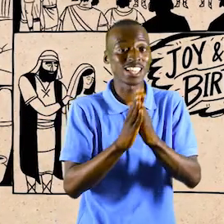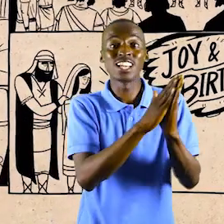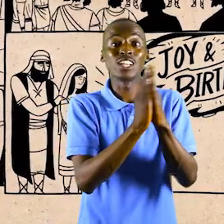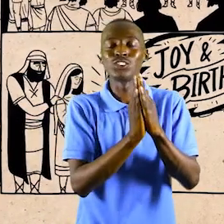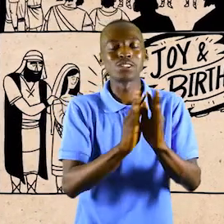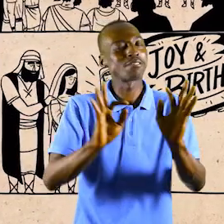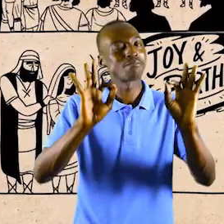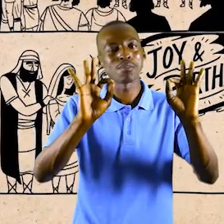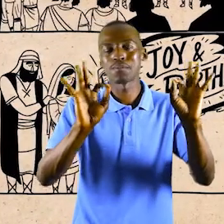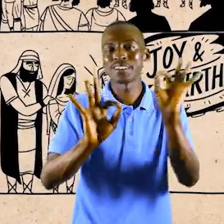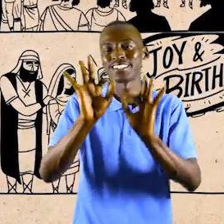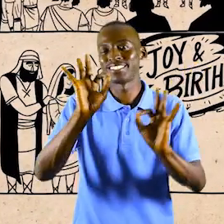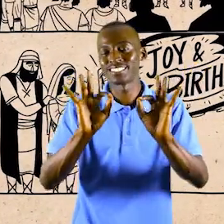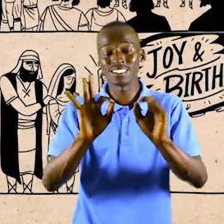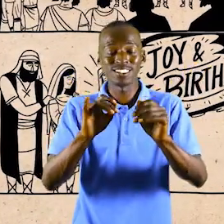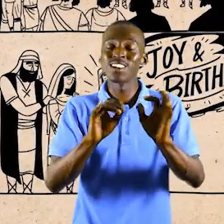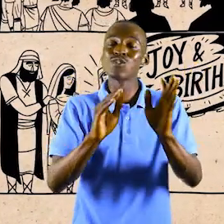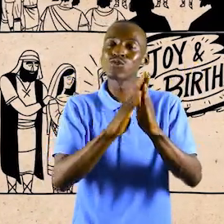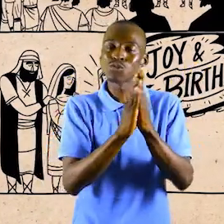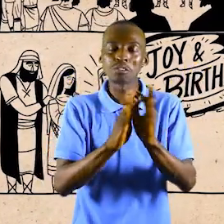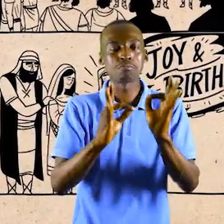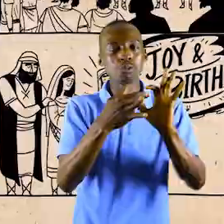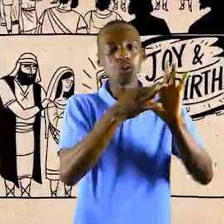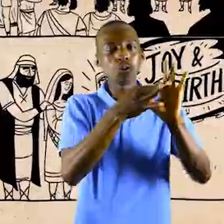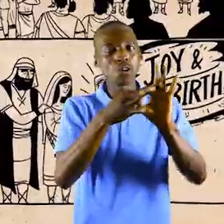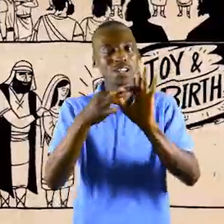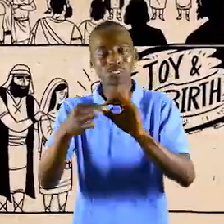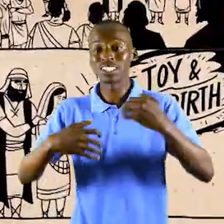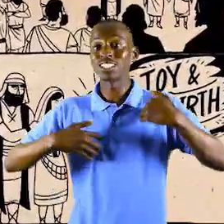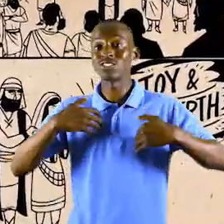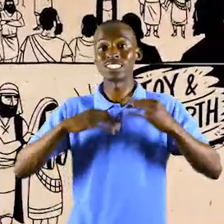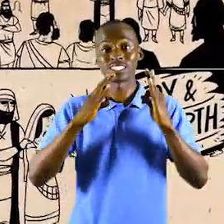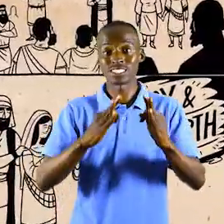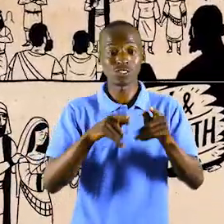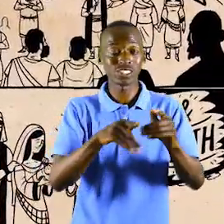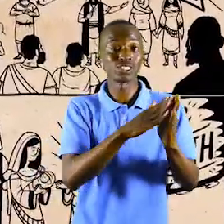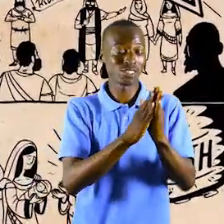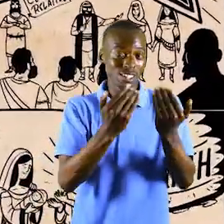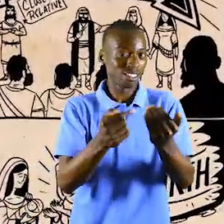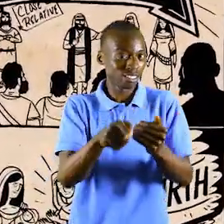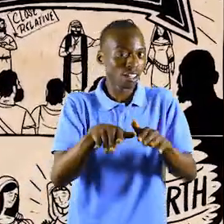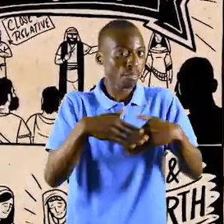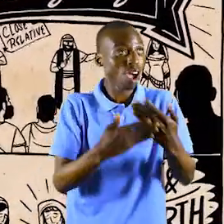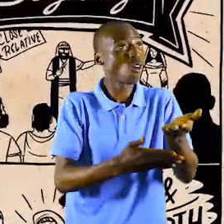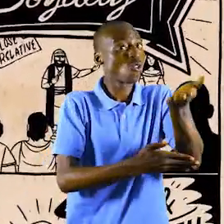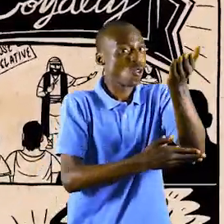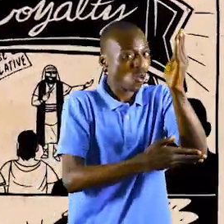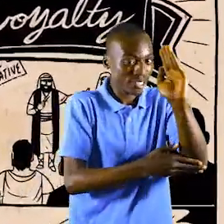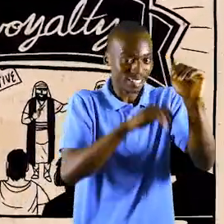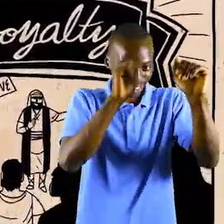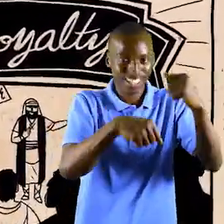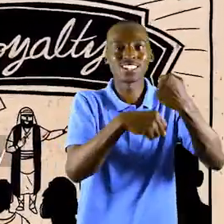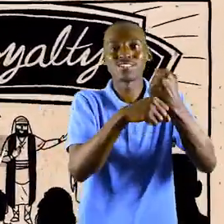is beautifully designed, and that design actually connects with a really interesting feature of the story, and that's how little God